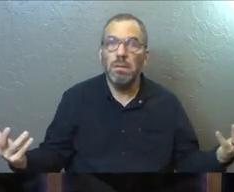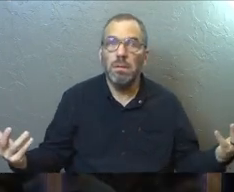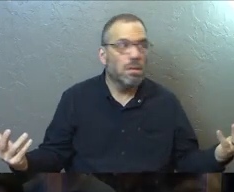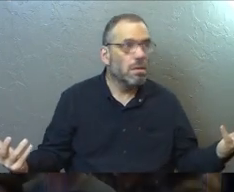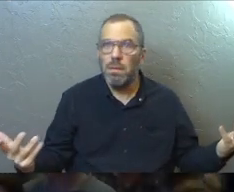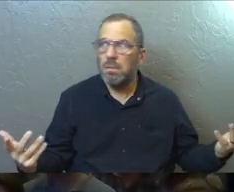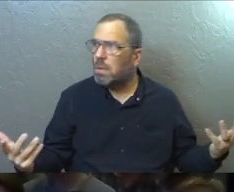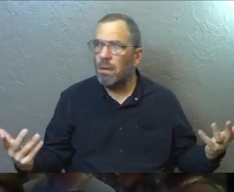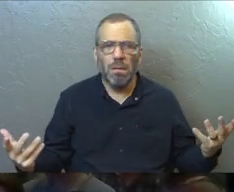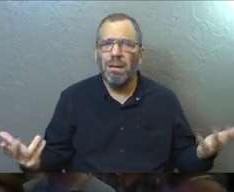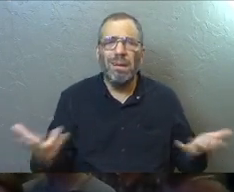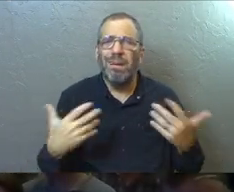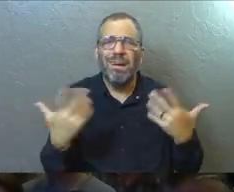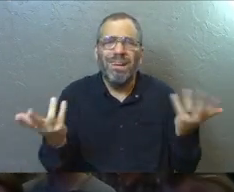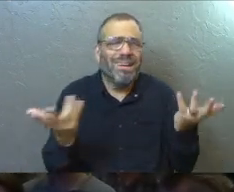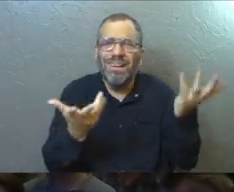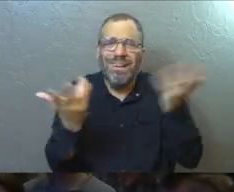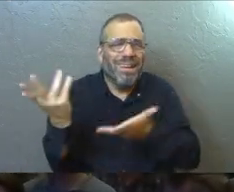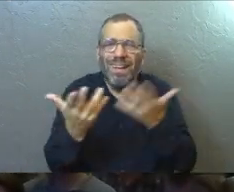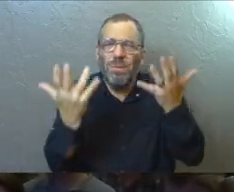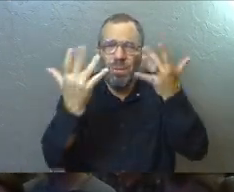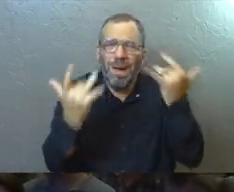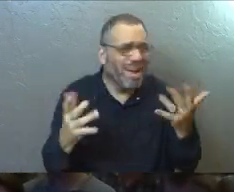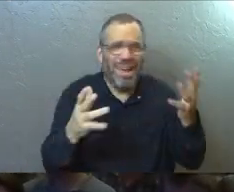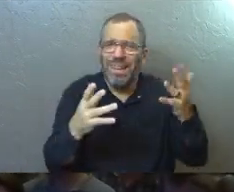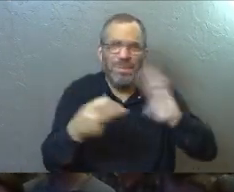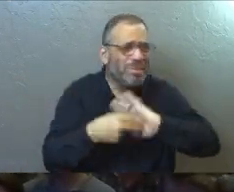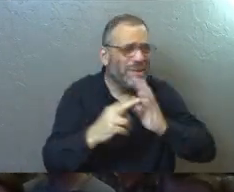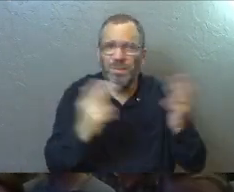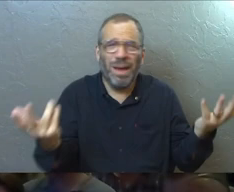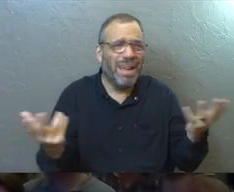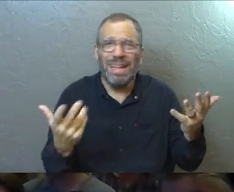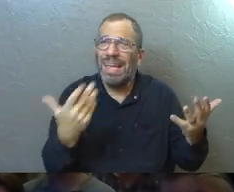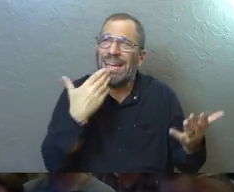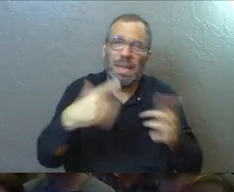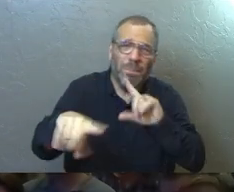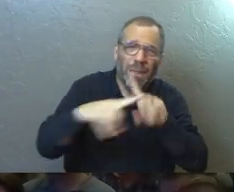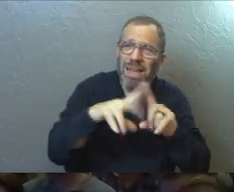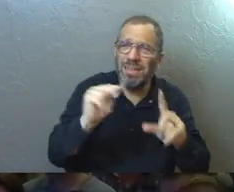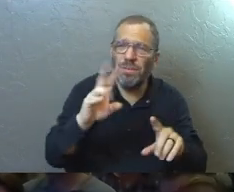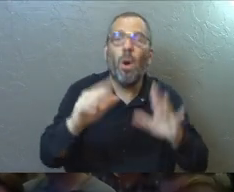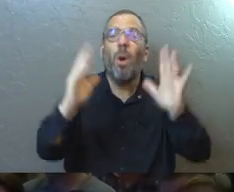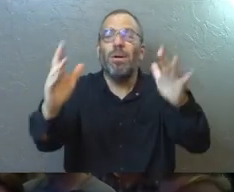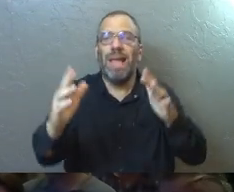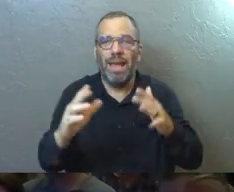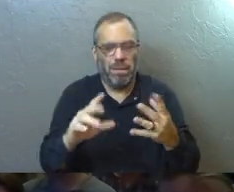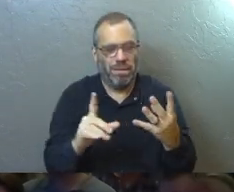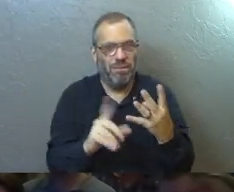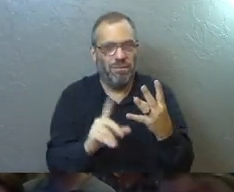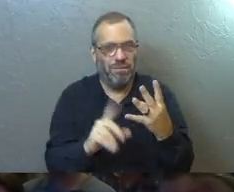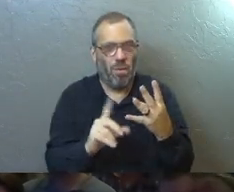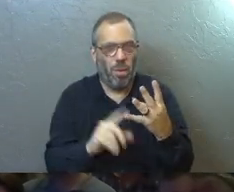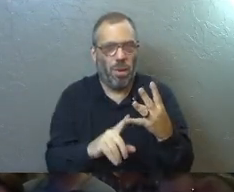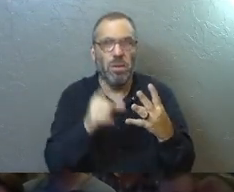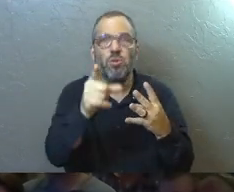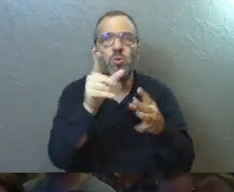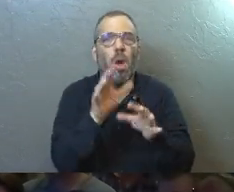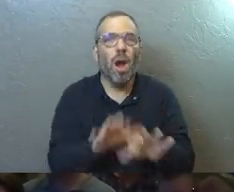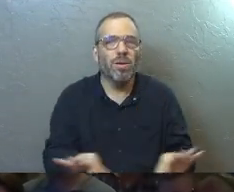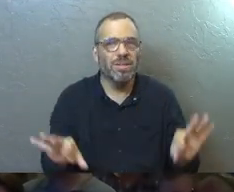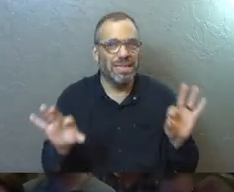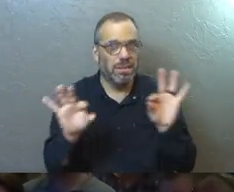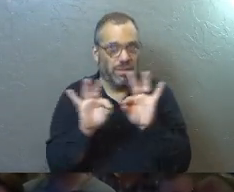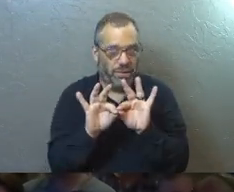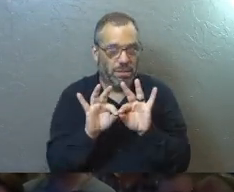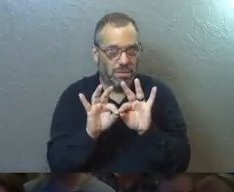then what's this about then? And why? And is there any good news here? Well, let's go to a fourth one here. You are significant